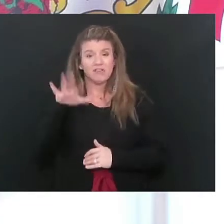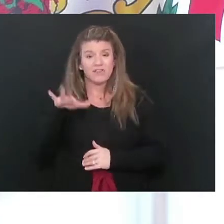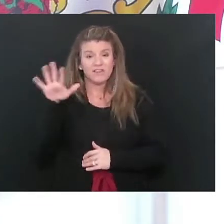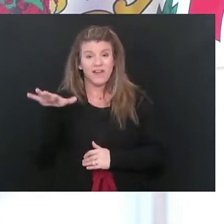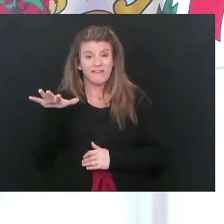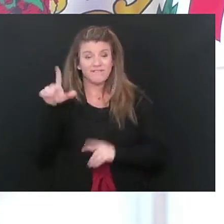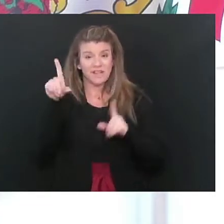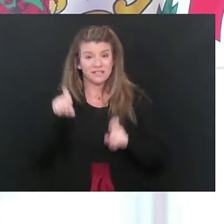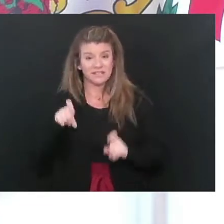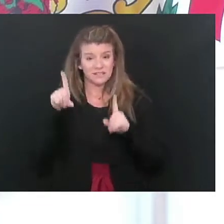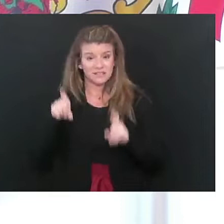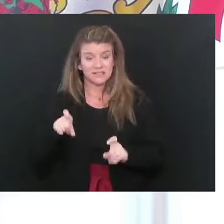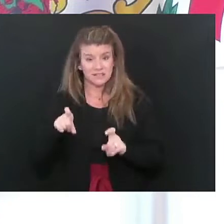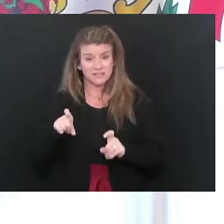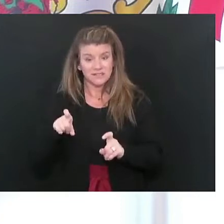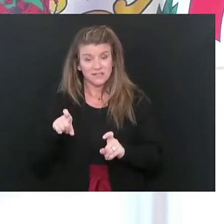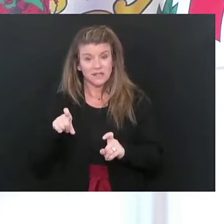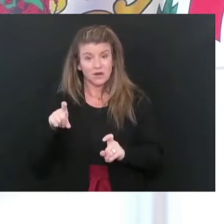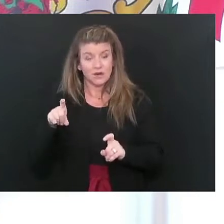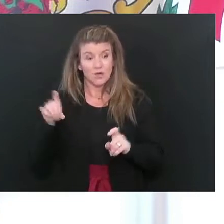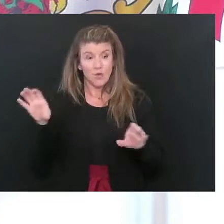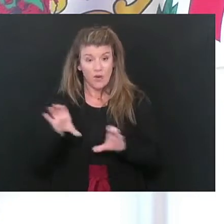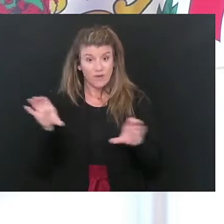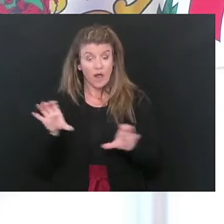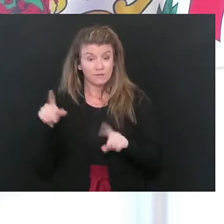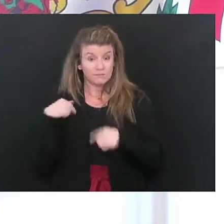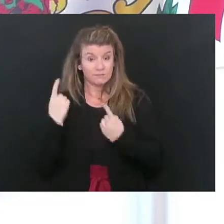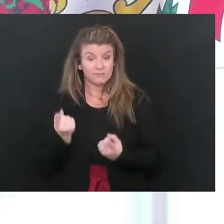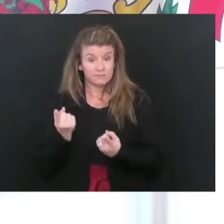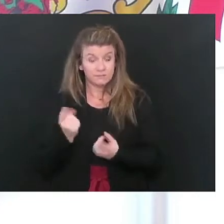2,382,655 tests that we've done in West Virginia.